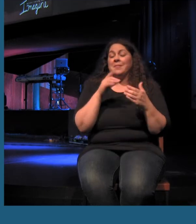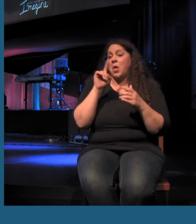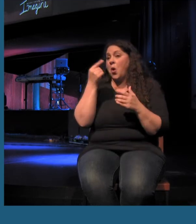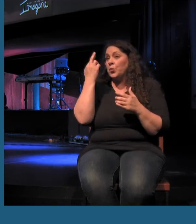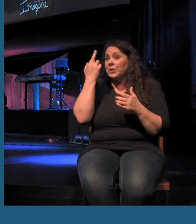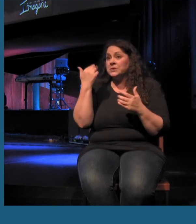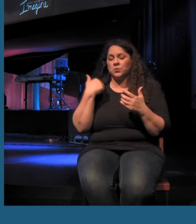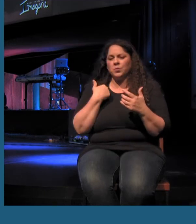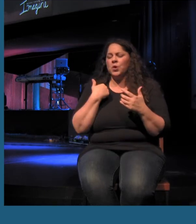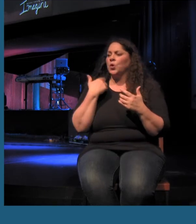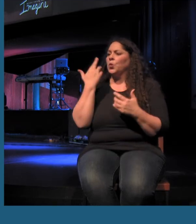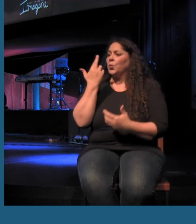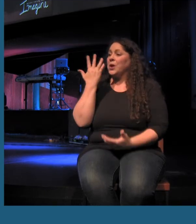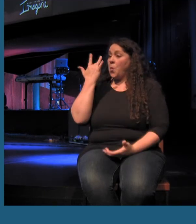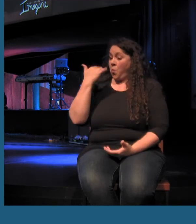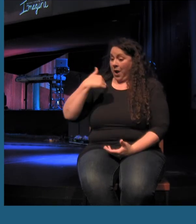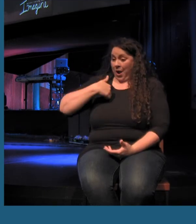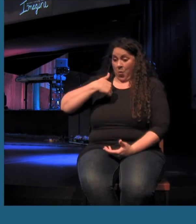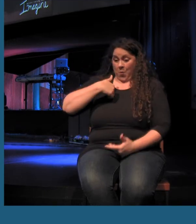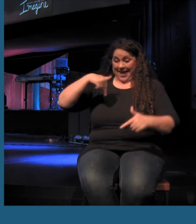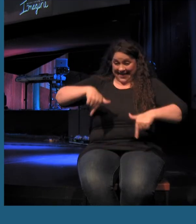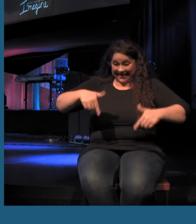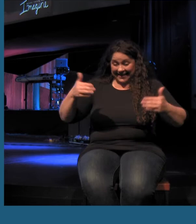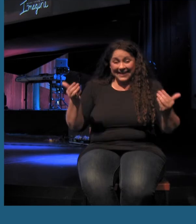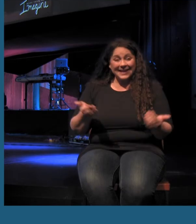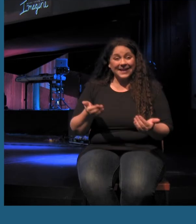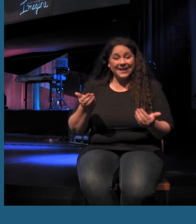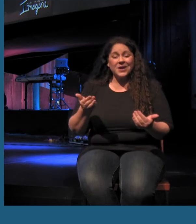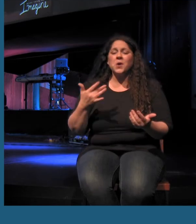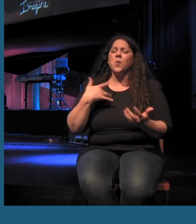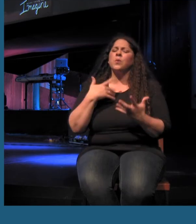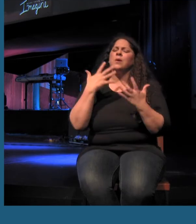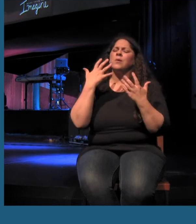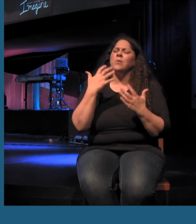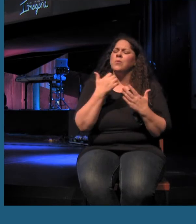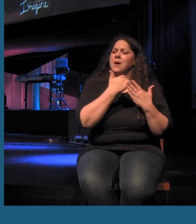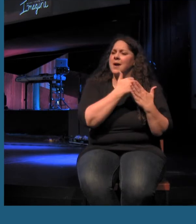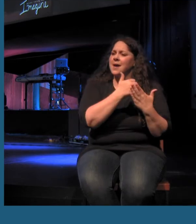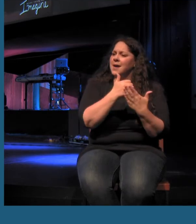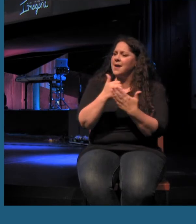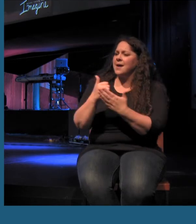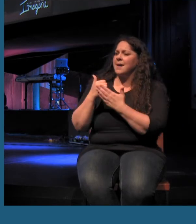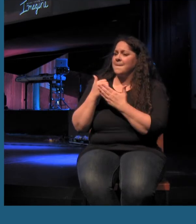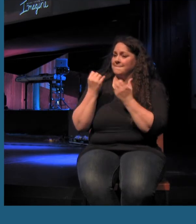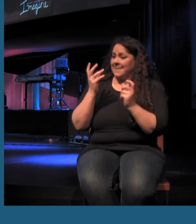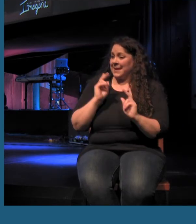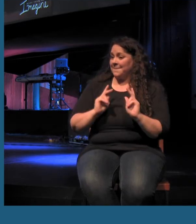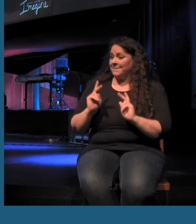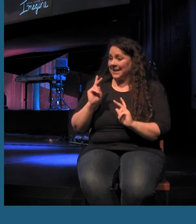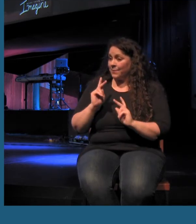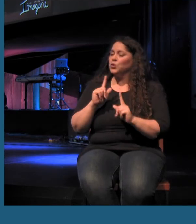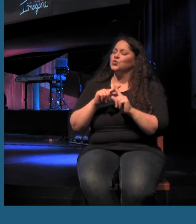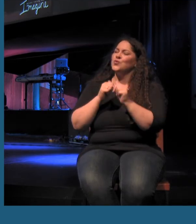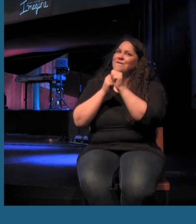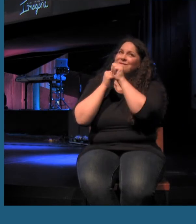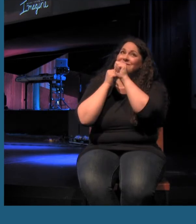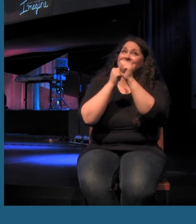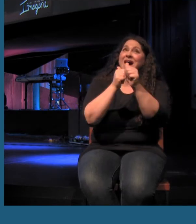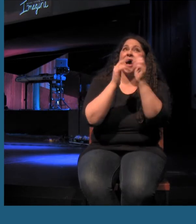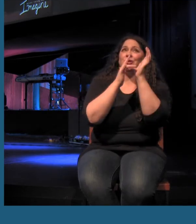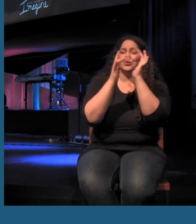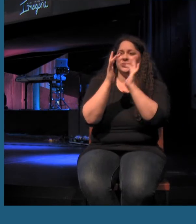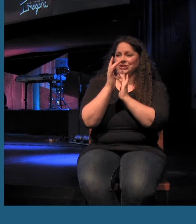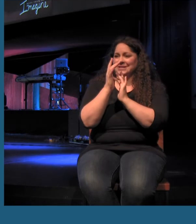programs. The reason why we are here is we want to help as many people as possible follow Jesus